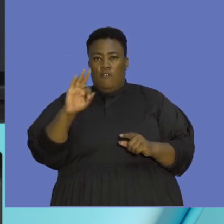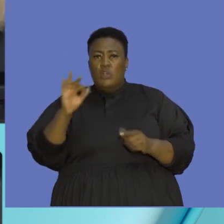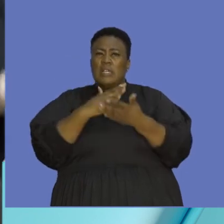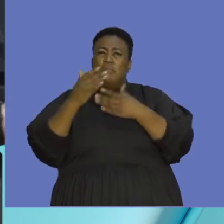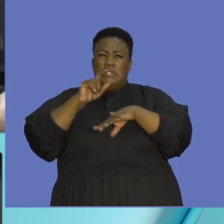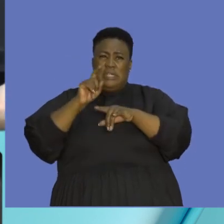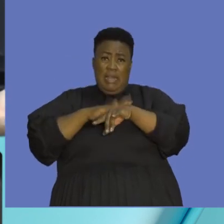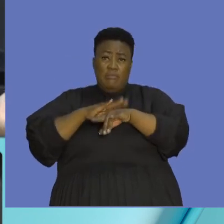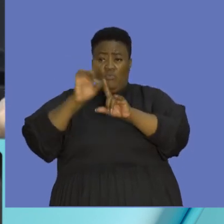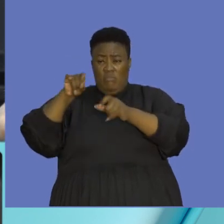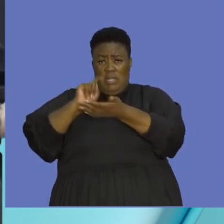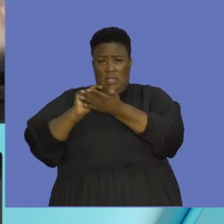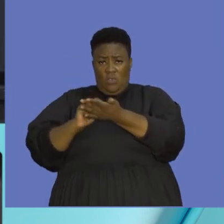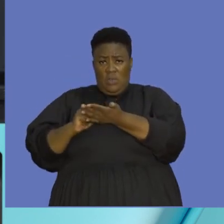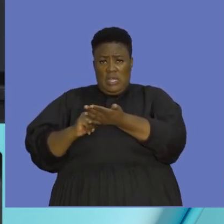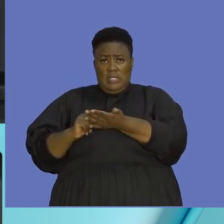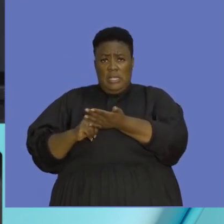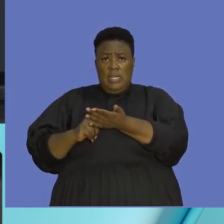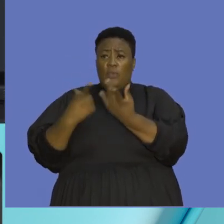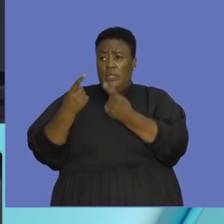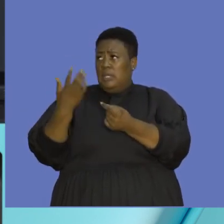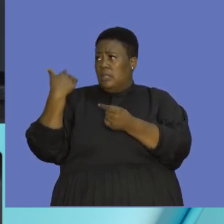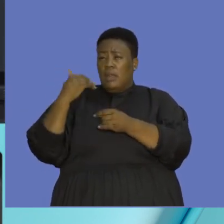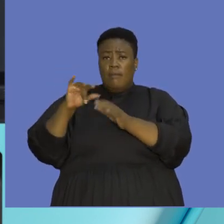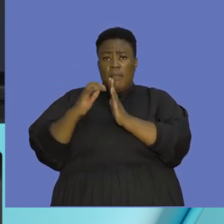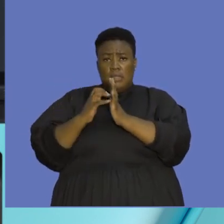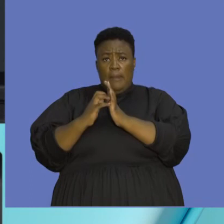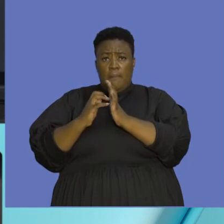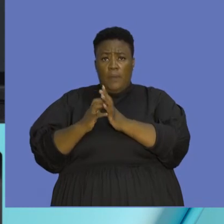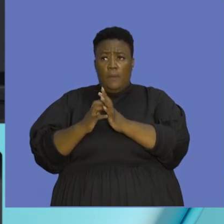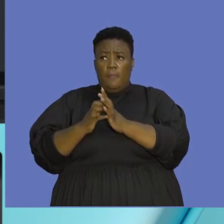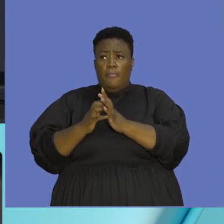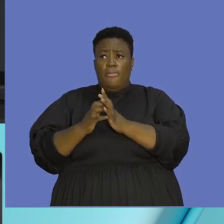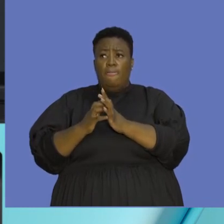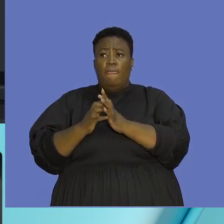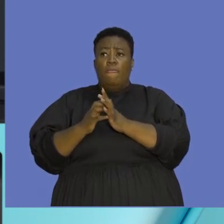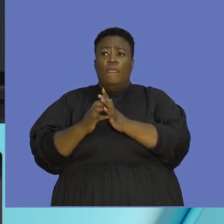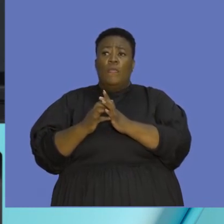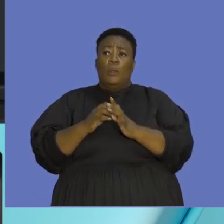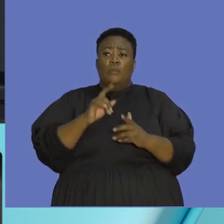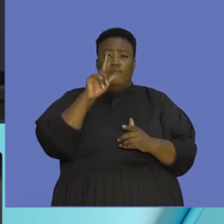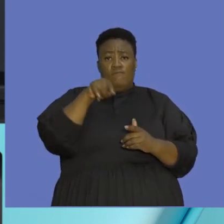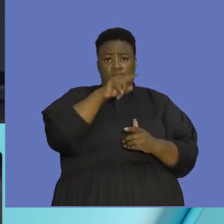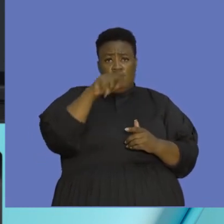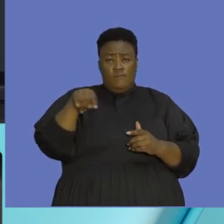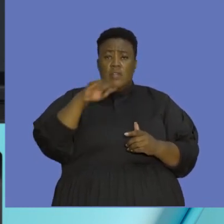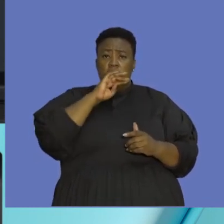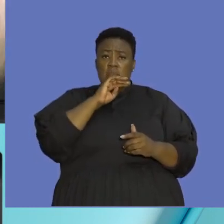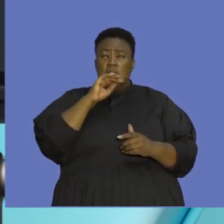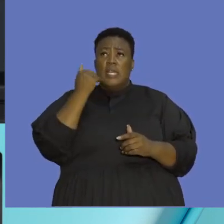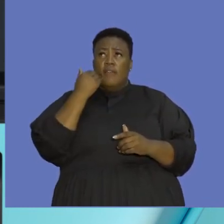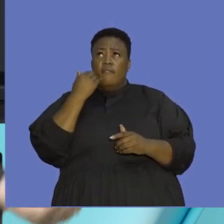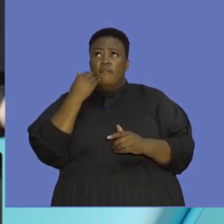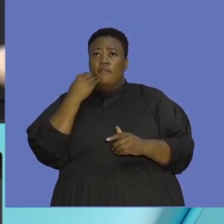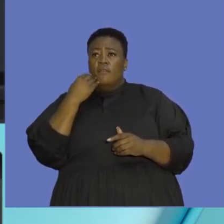so sometimes we're going to have to calculate it like we did in the last example. Directly proportional means that if we